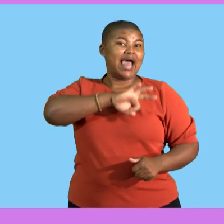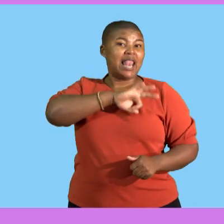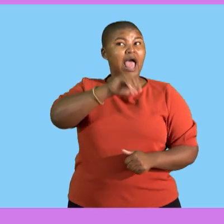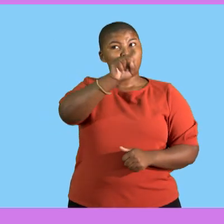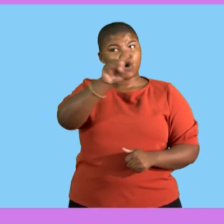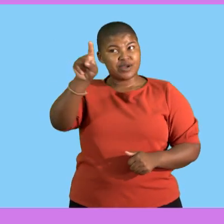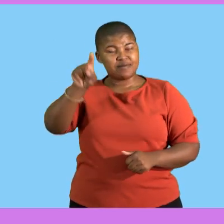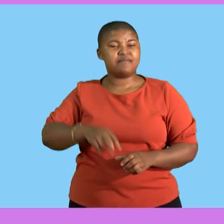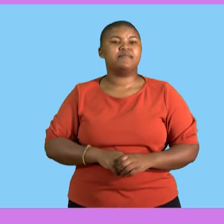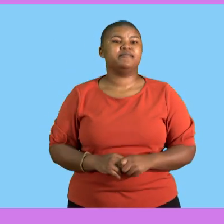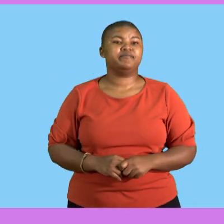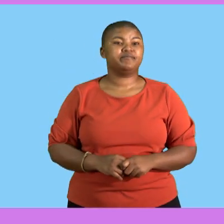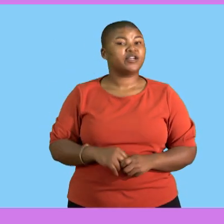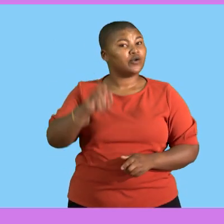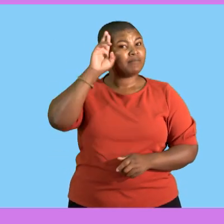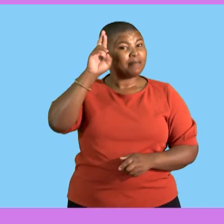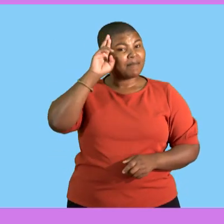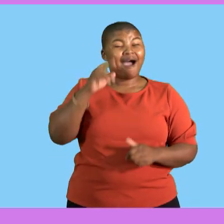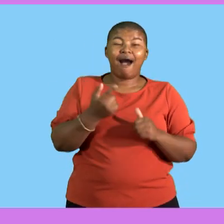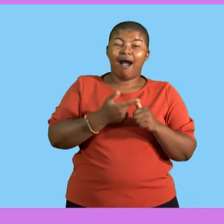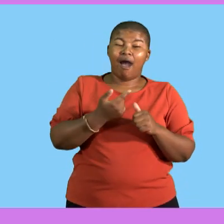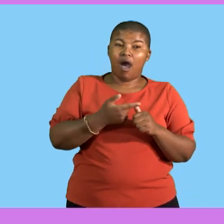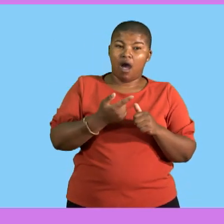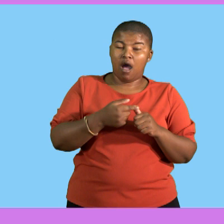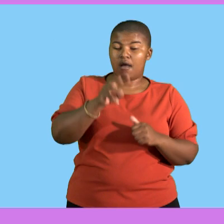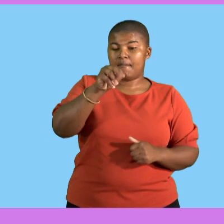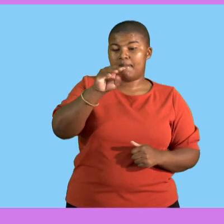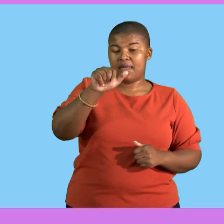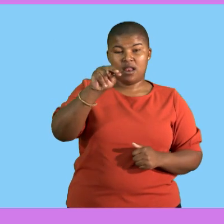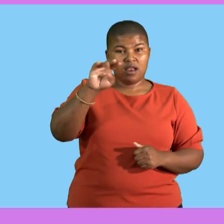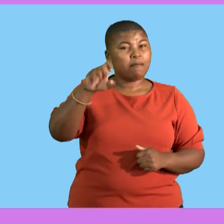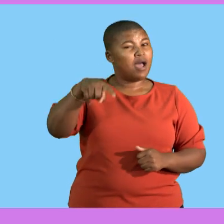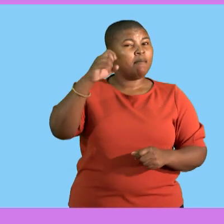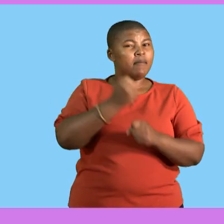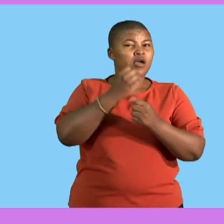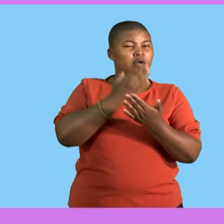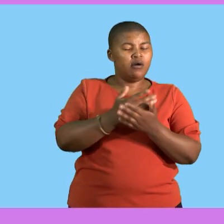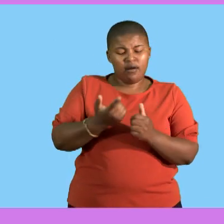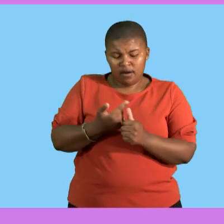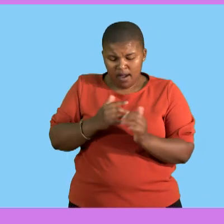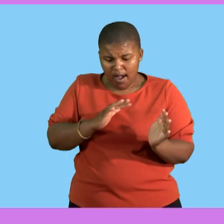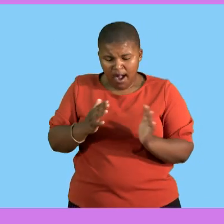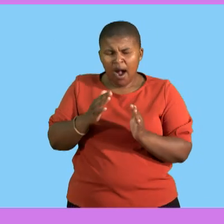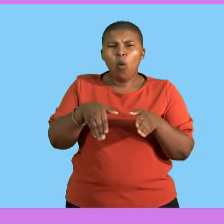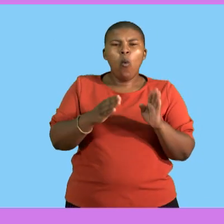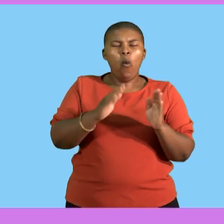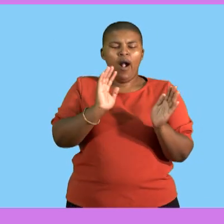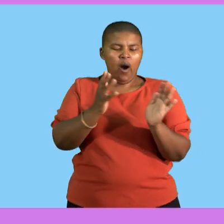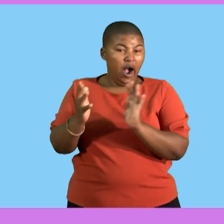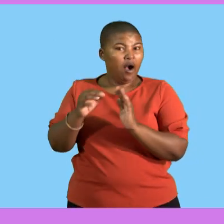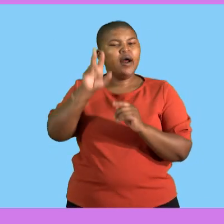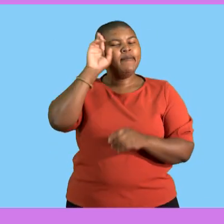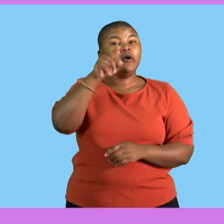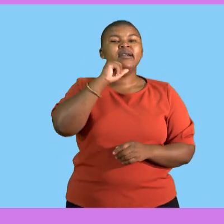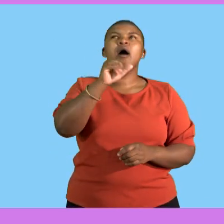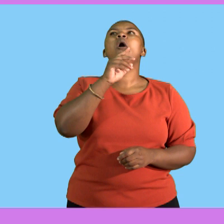we calculate the mean, firstly, we need to know the formula or the procedure of how to calculate the mean. We have said